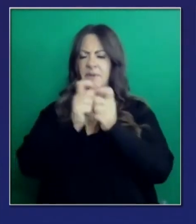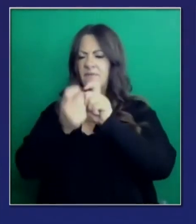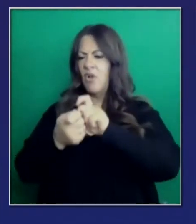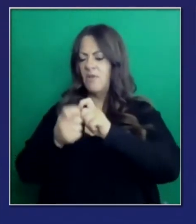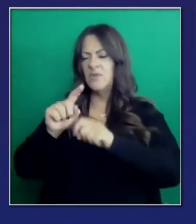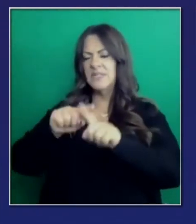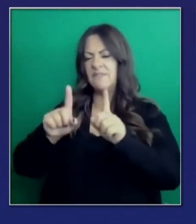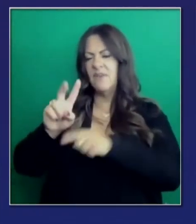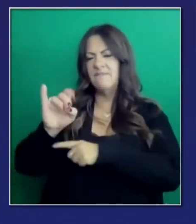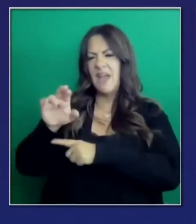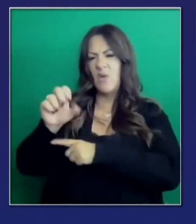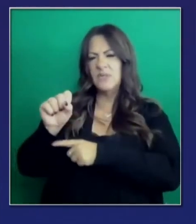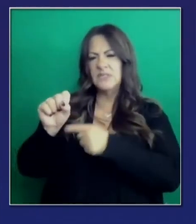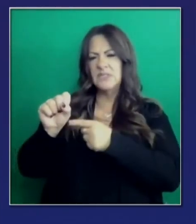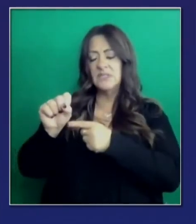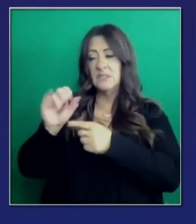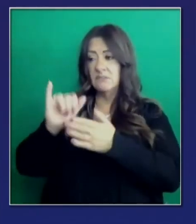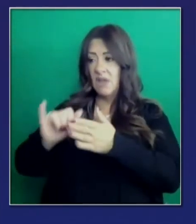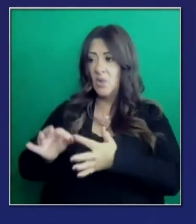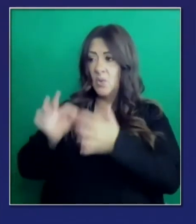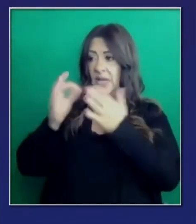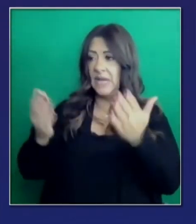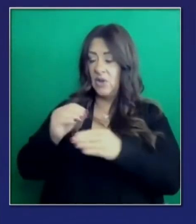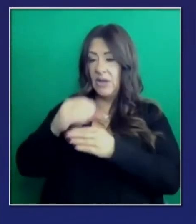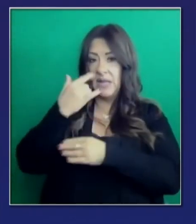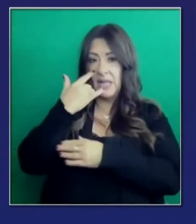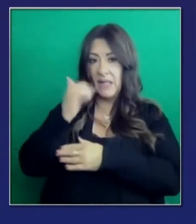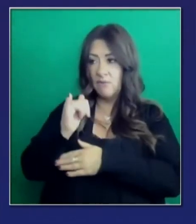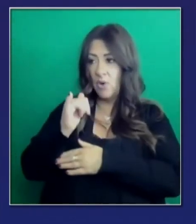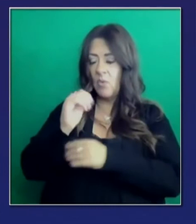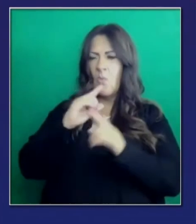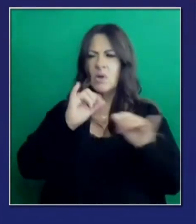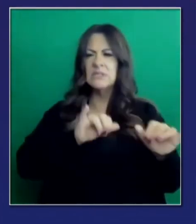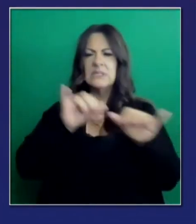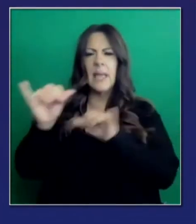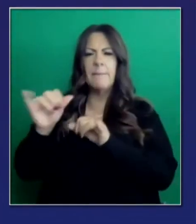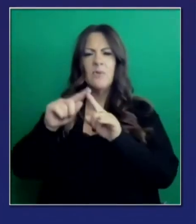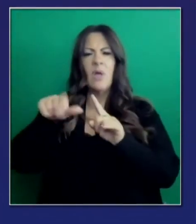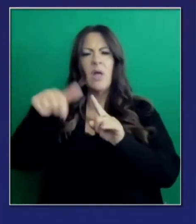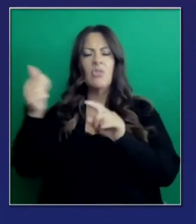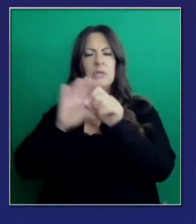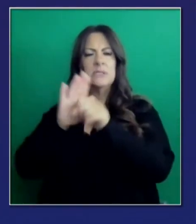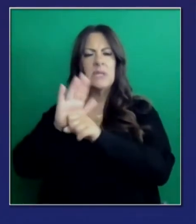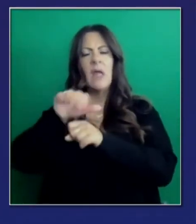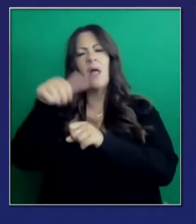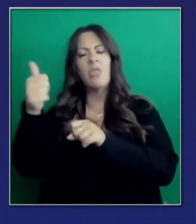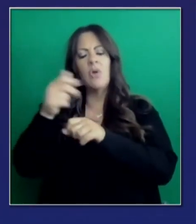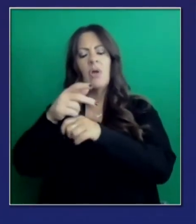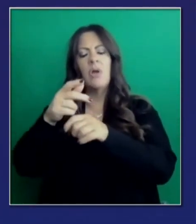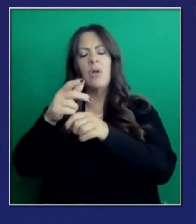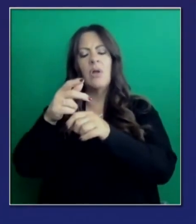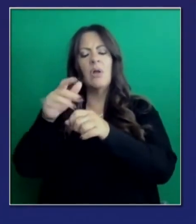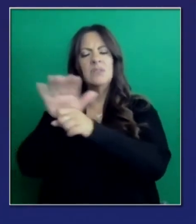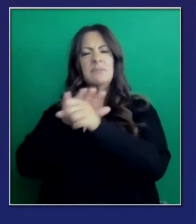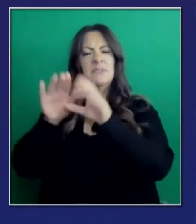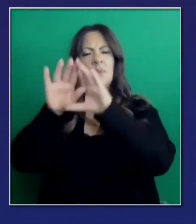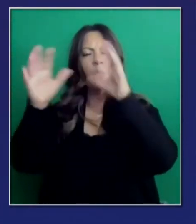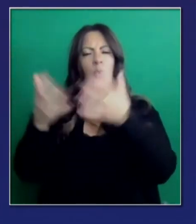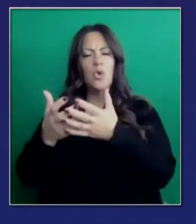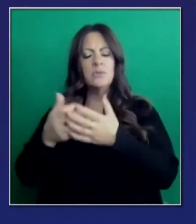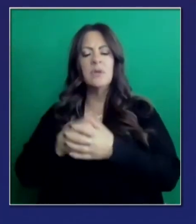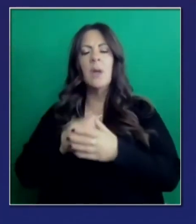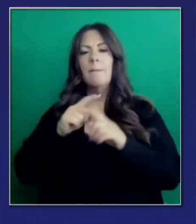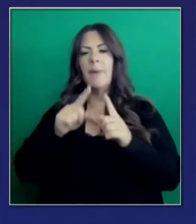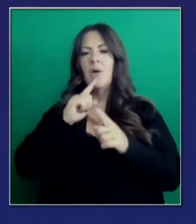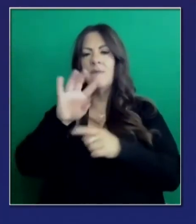working through its virulence. We're working through its transmissibility. We're working to investigate more understanding. But 456